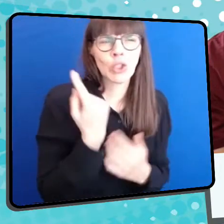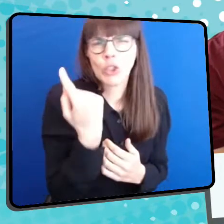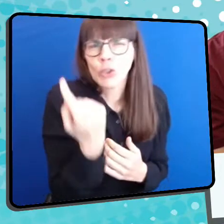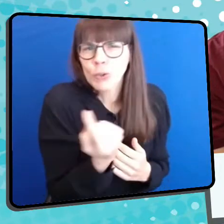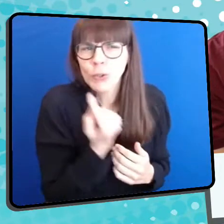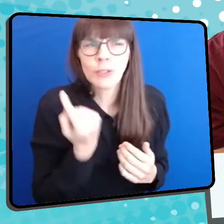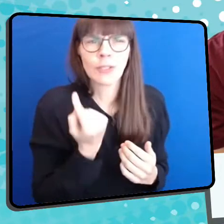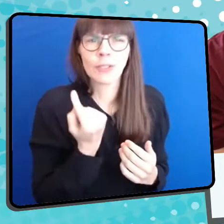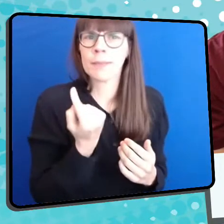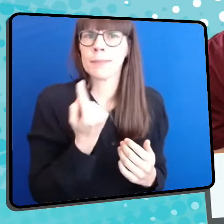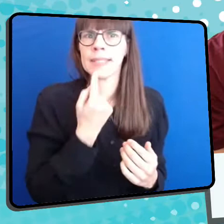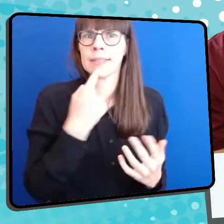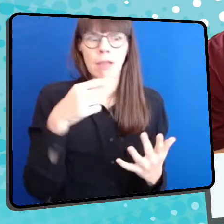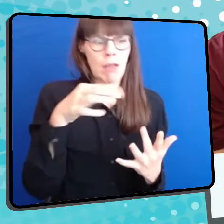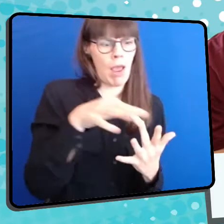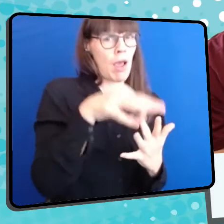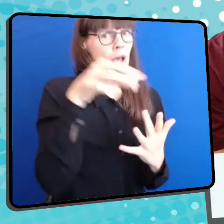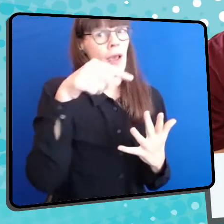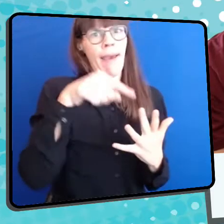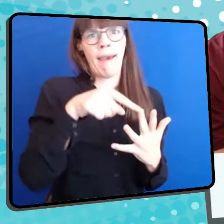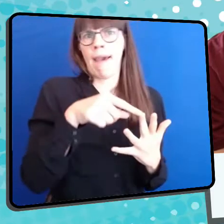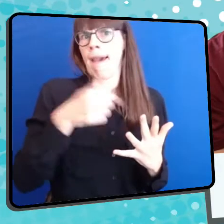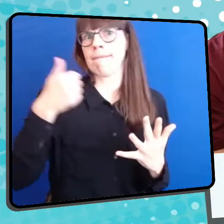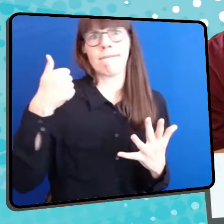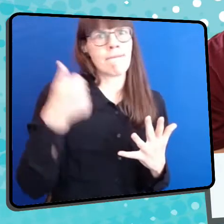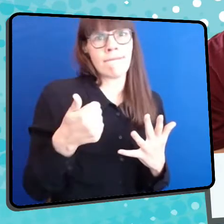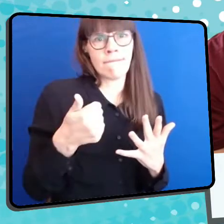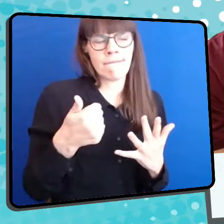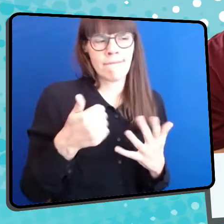really stands out?